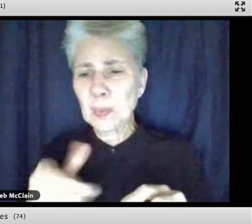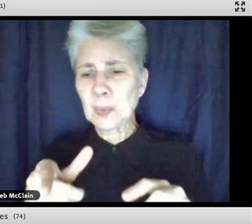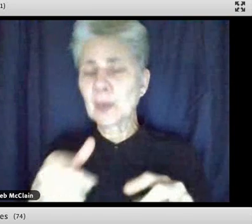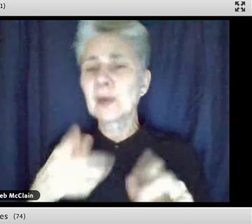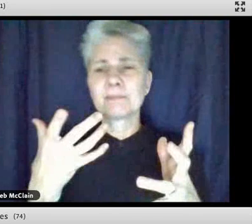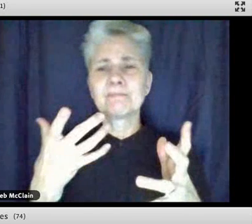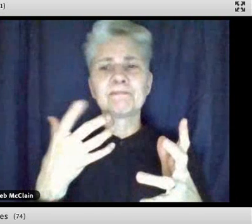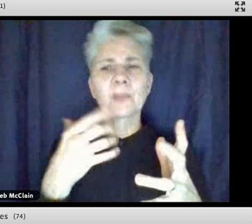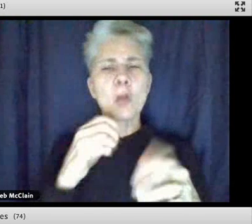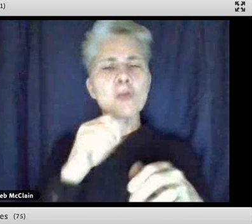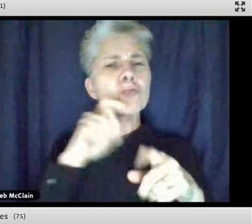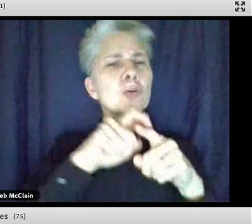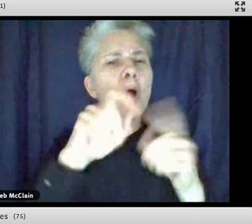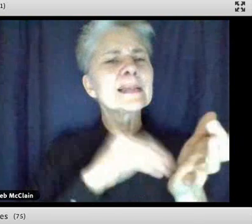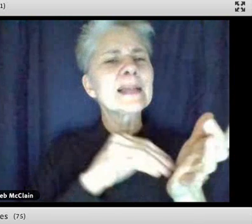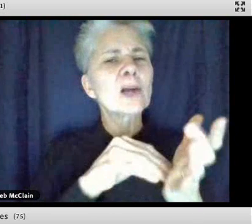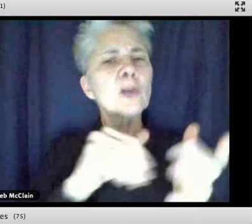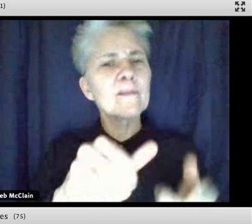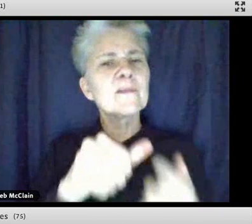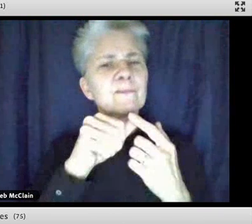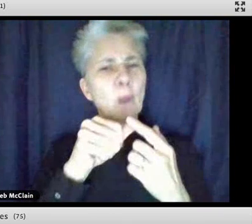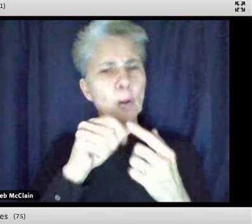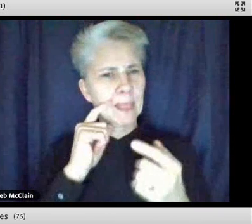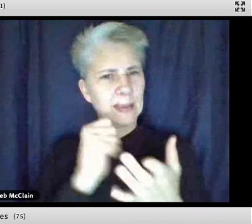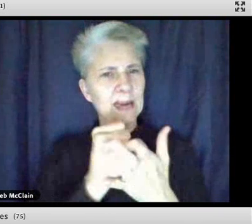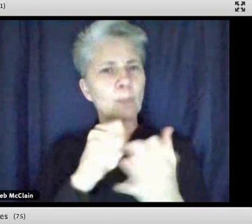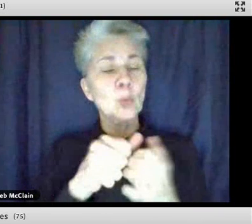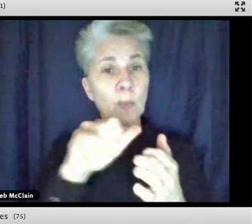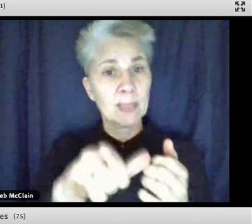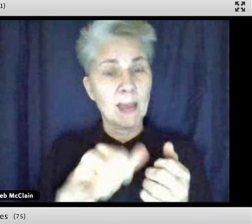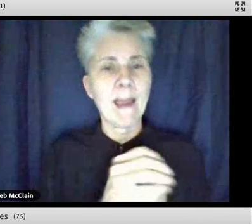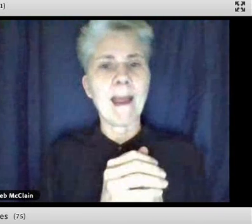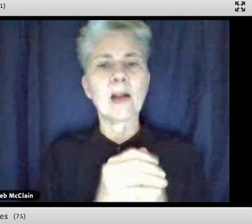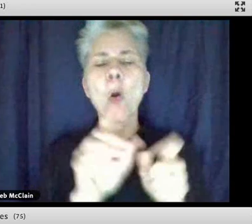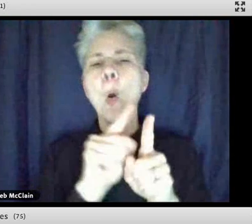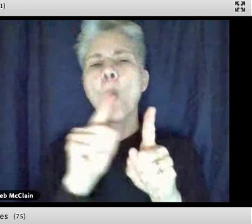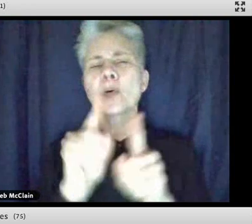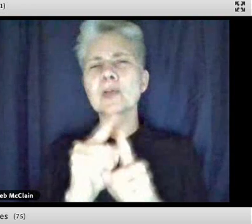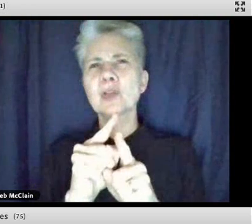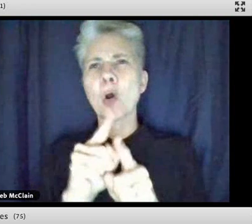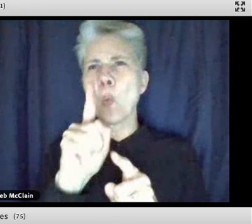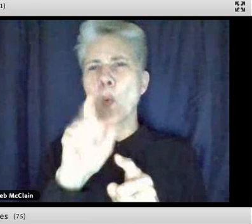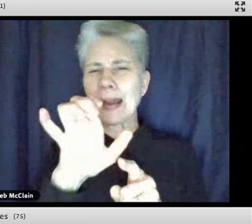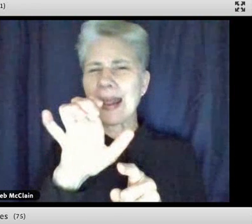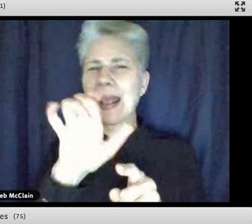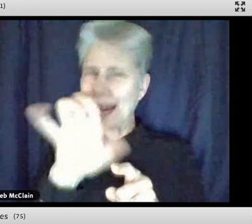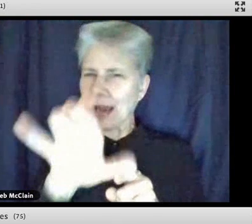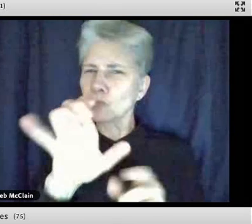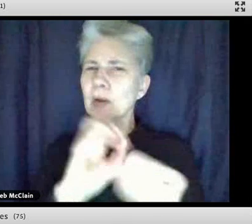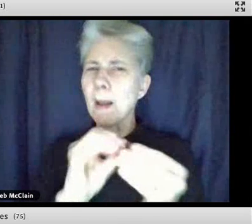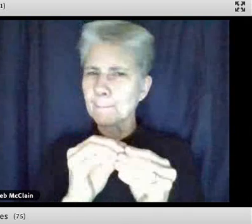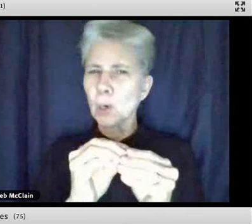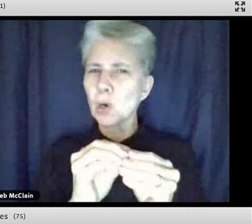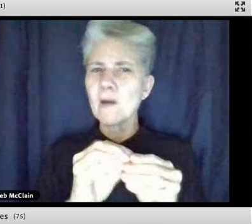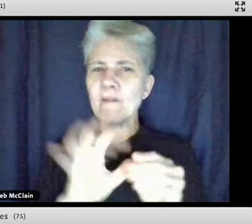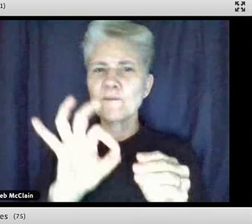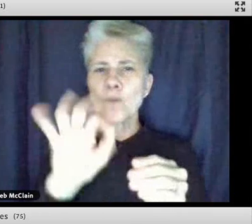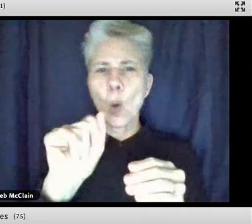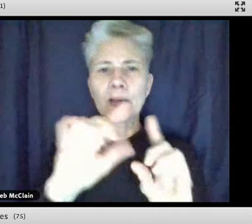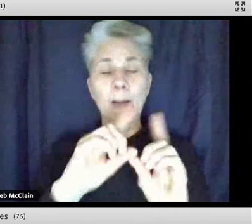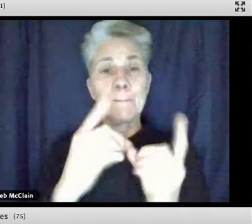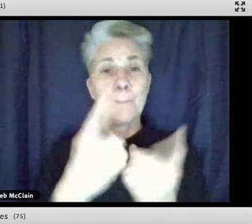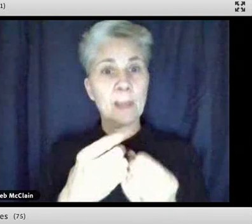That call your doctor first, and they can help you with that. There's also a 1-800 number for the Florida Department of Health where you